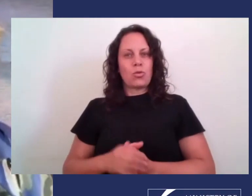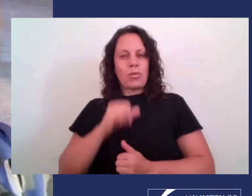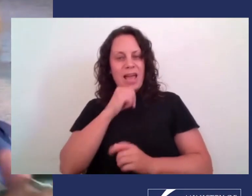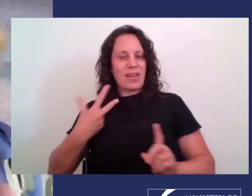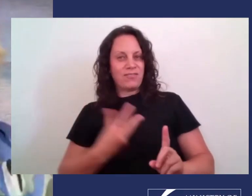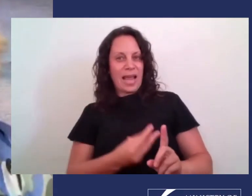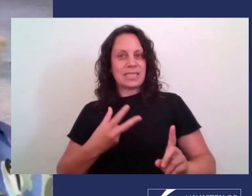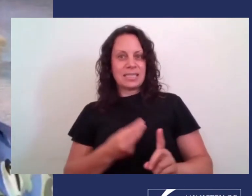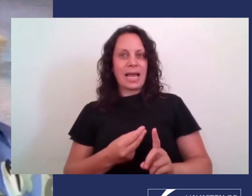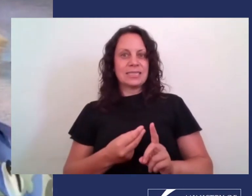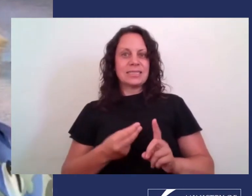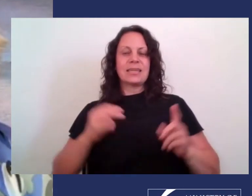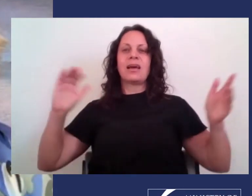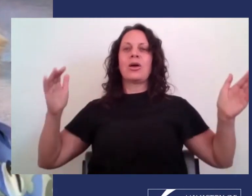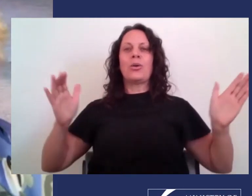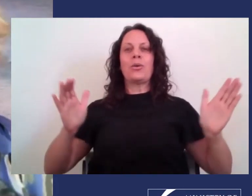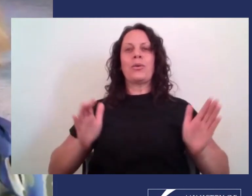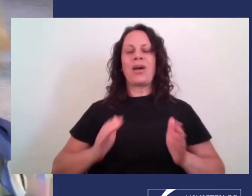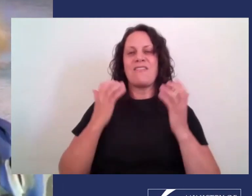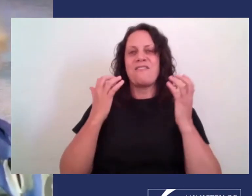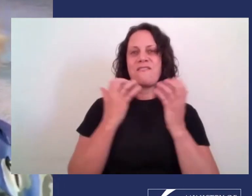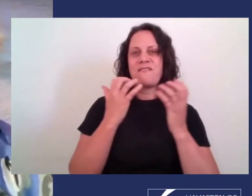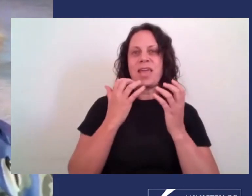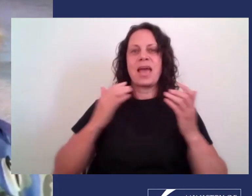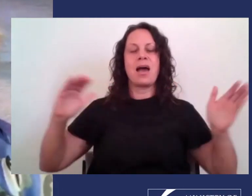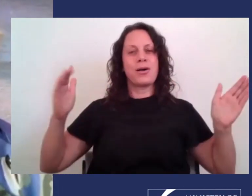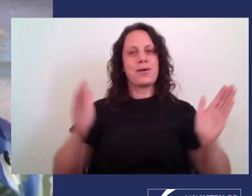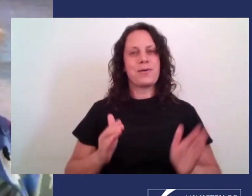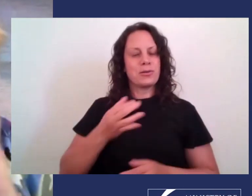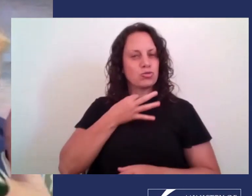their fear by lowering that risk. Our tamariki also